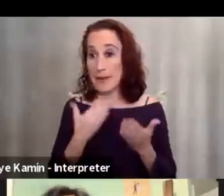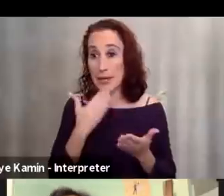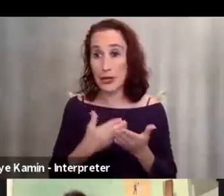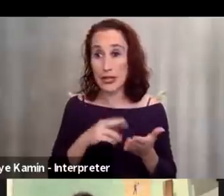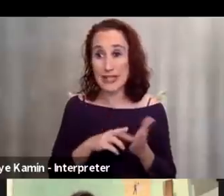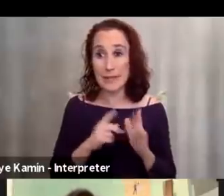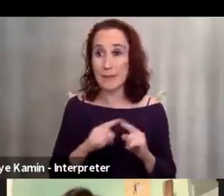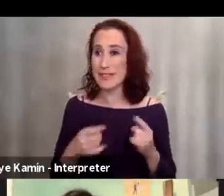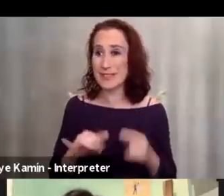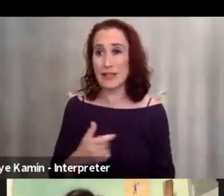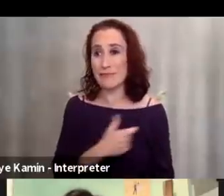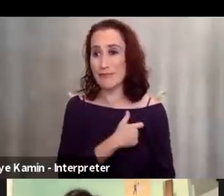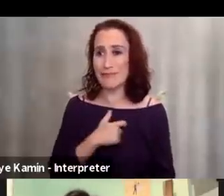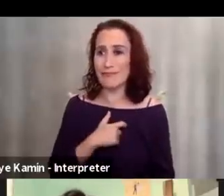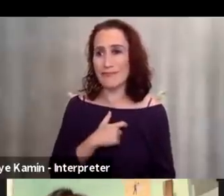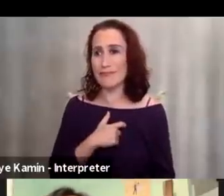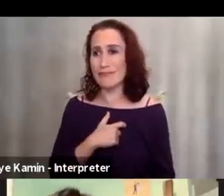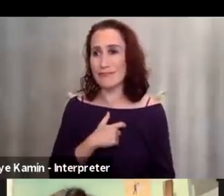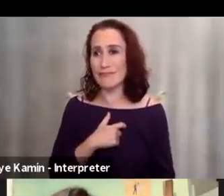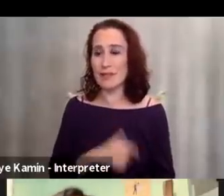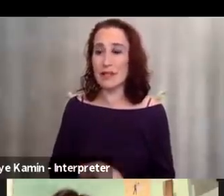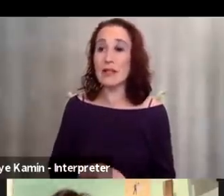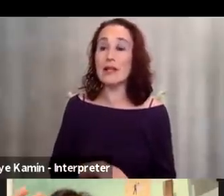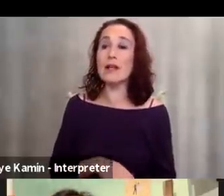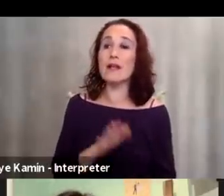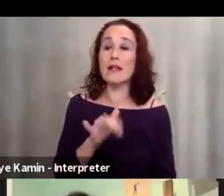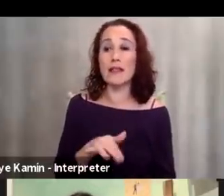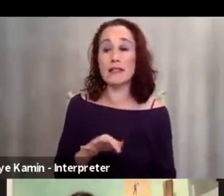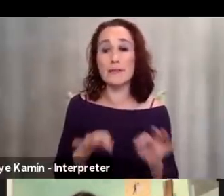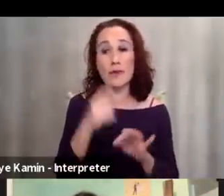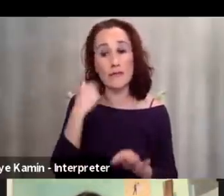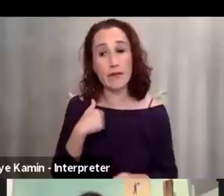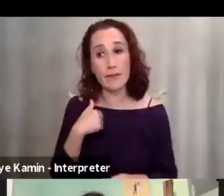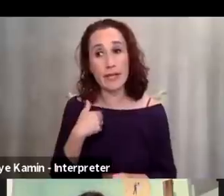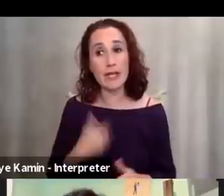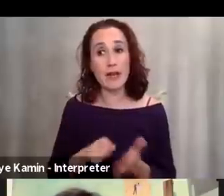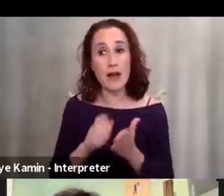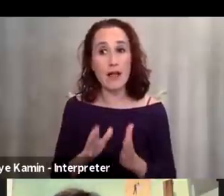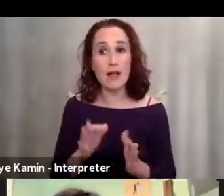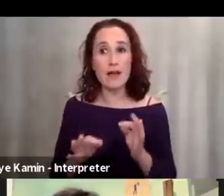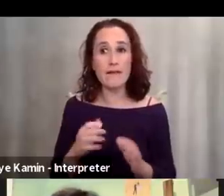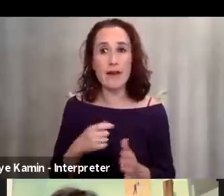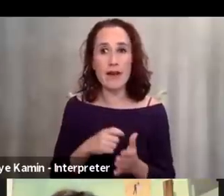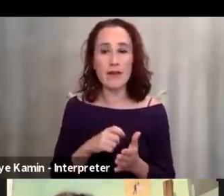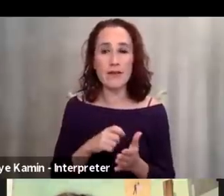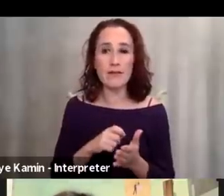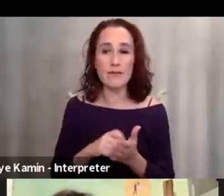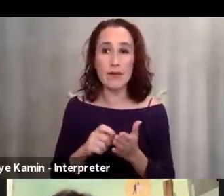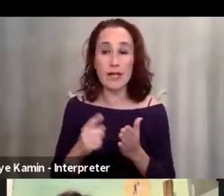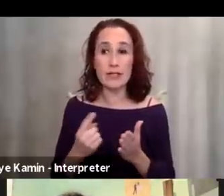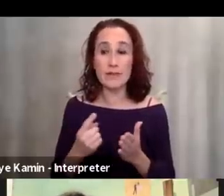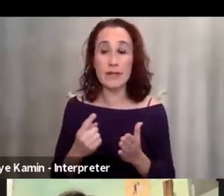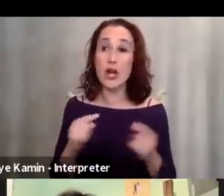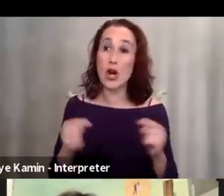hurtful. And I think that still matters. And it matters to me as an author. If I write something and somebody says that it hurt them, that they didn't like